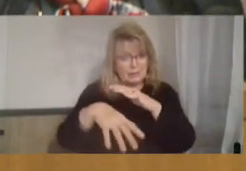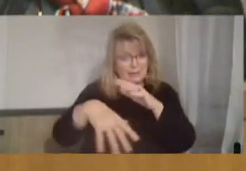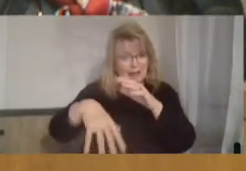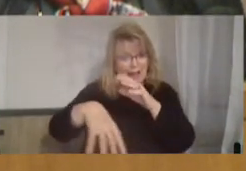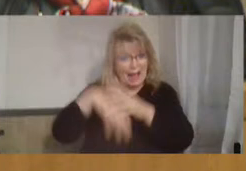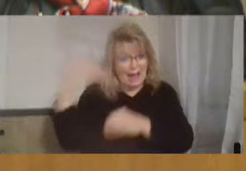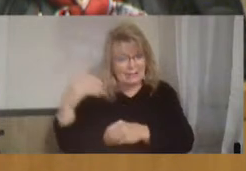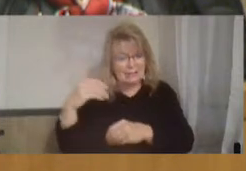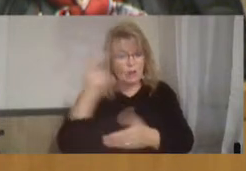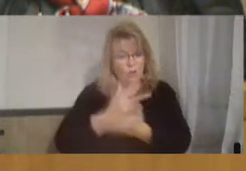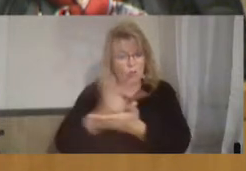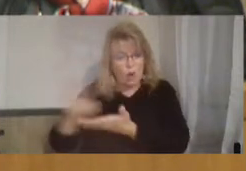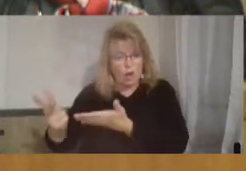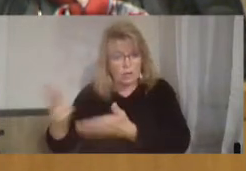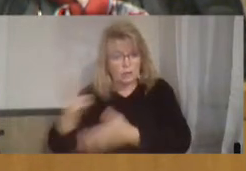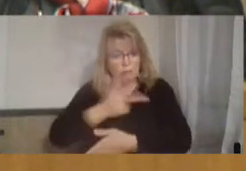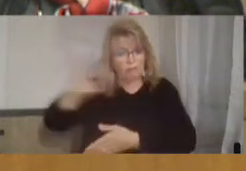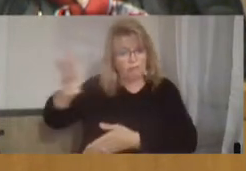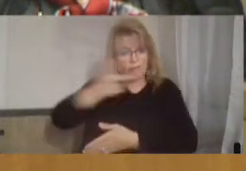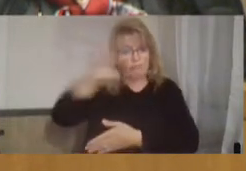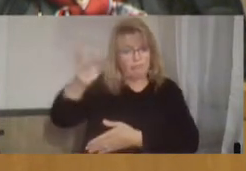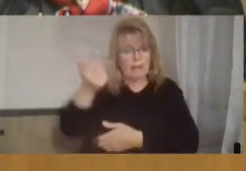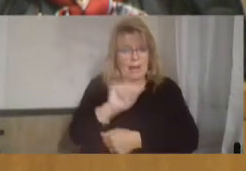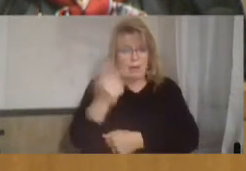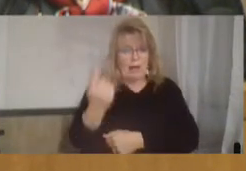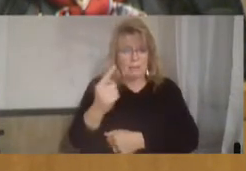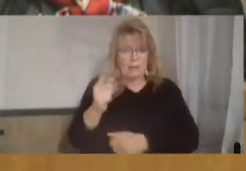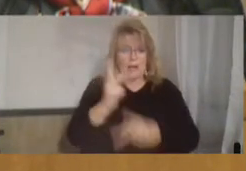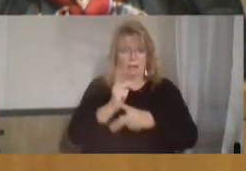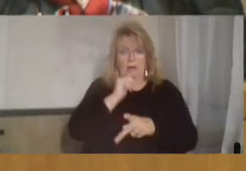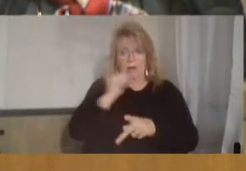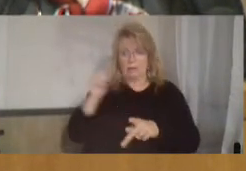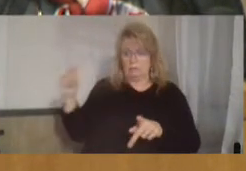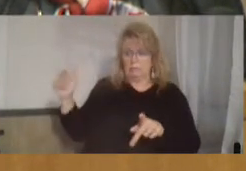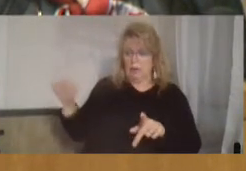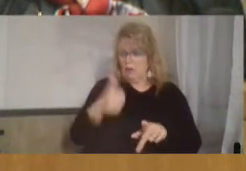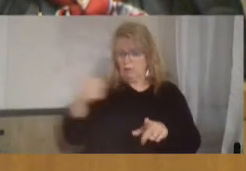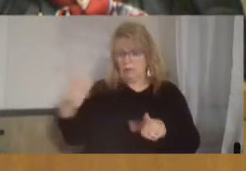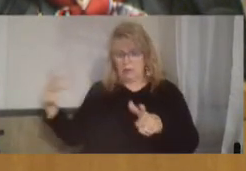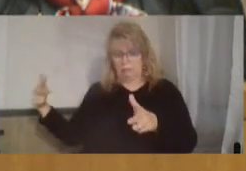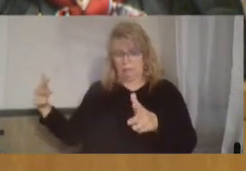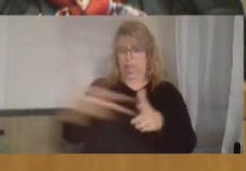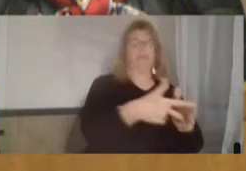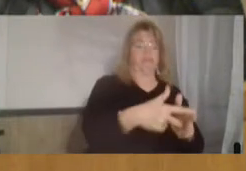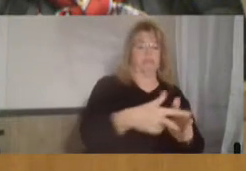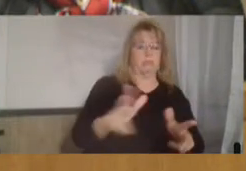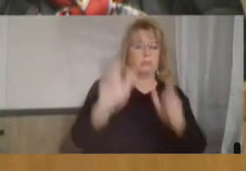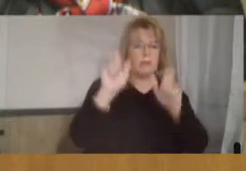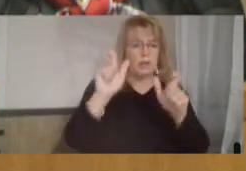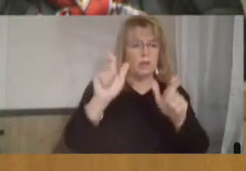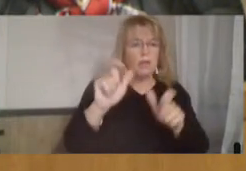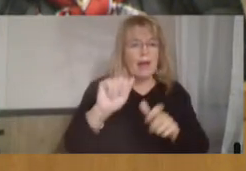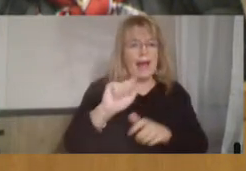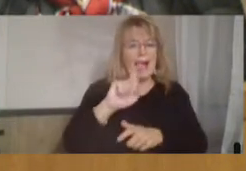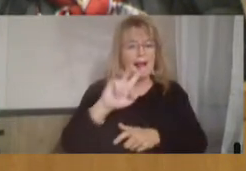anyone pulling out of the garage has to be extremely careful not to get hit by other vehicles who are speeding through the alleyway trying to cut